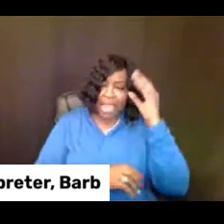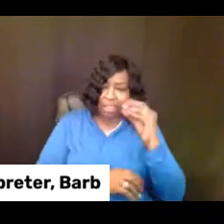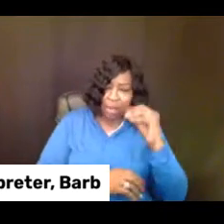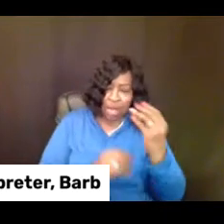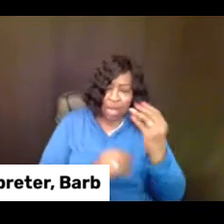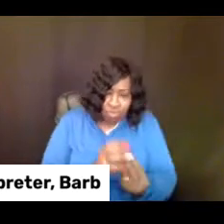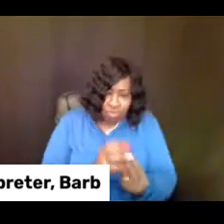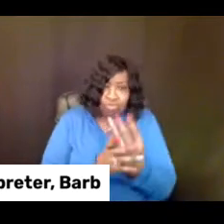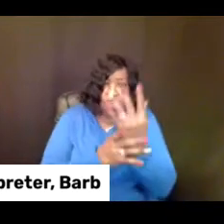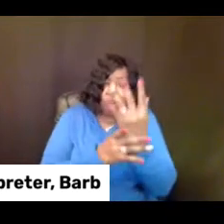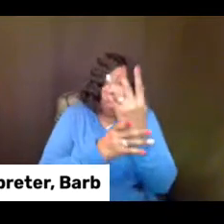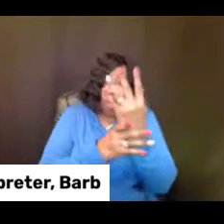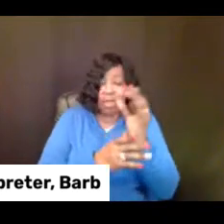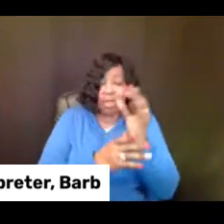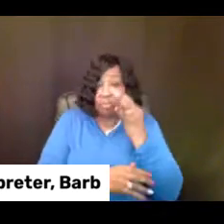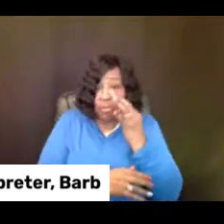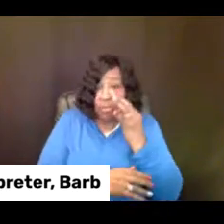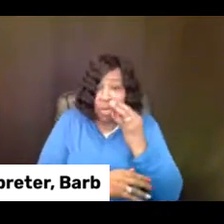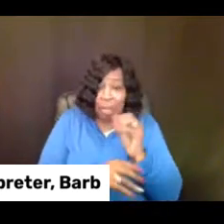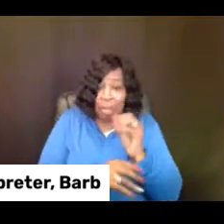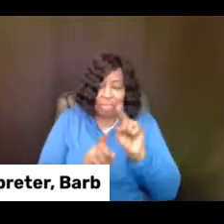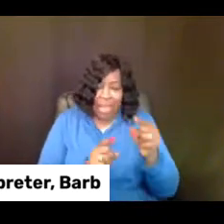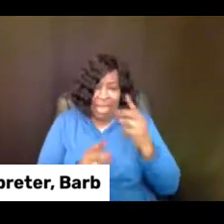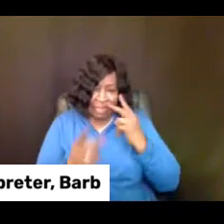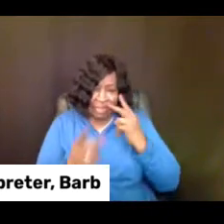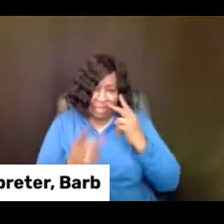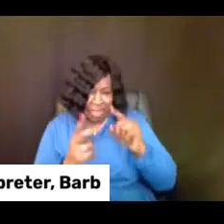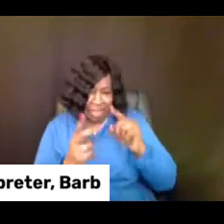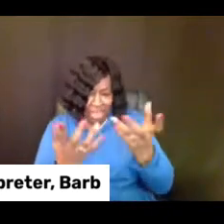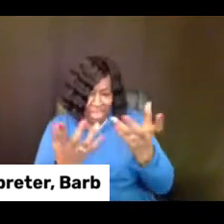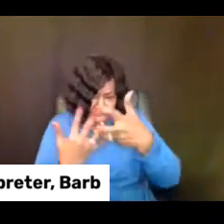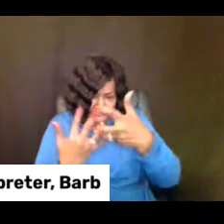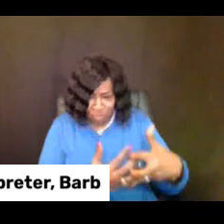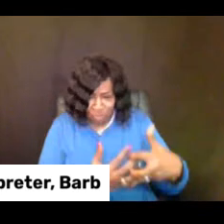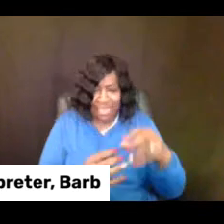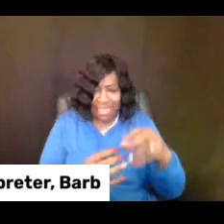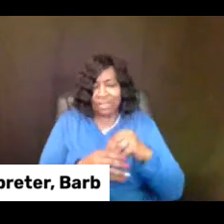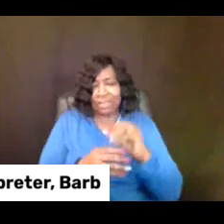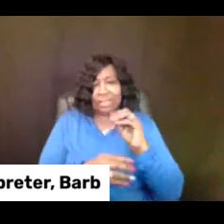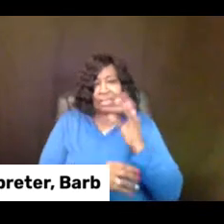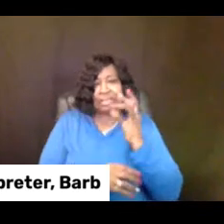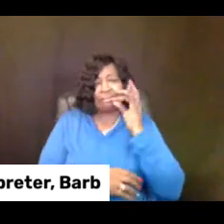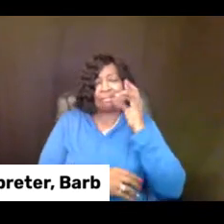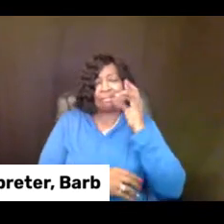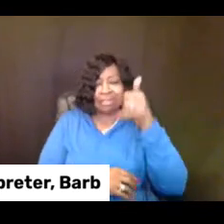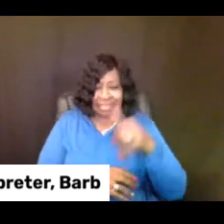growing produce, but then seeing that integrated into delicious meals.